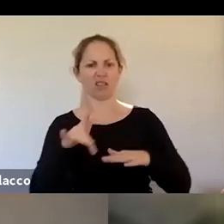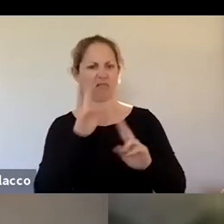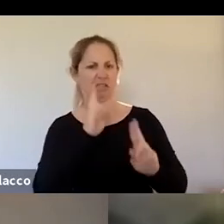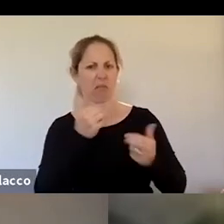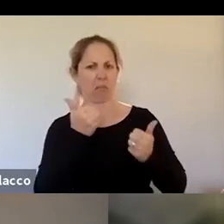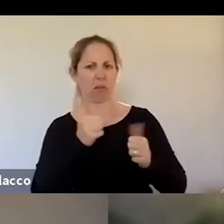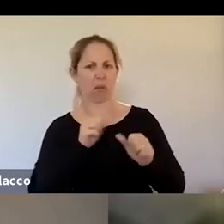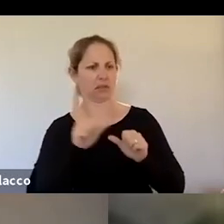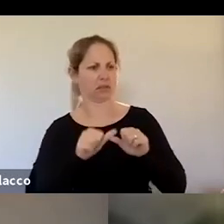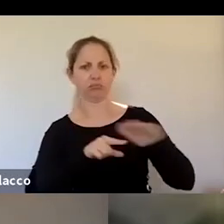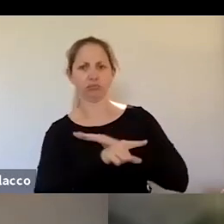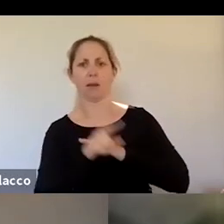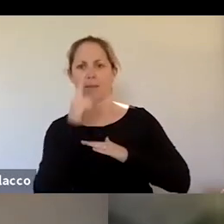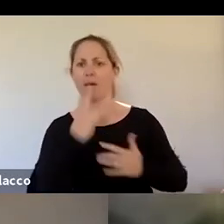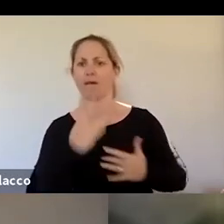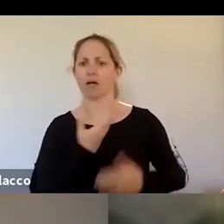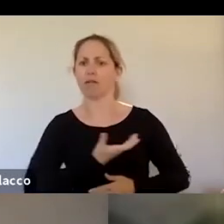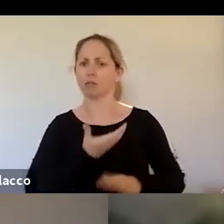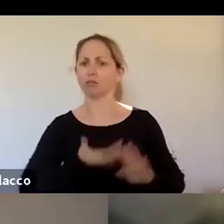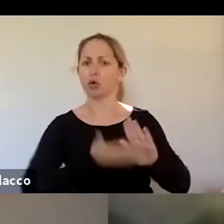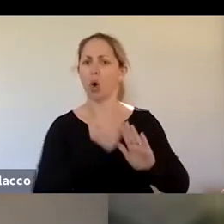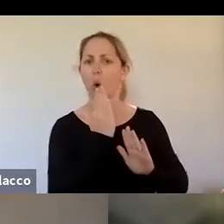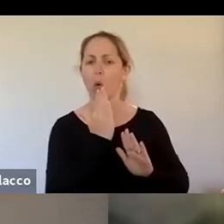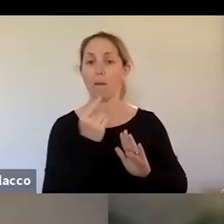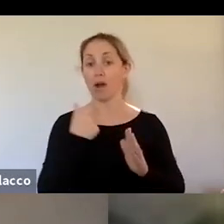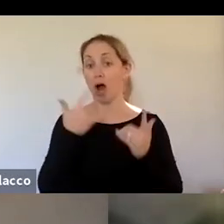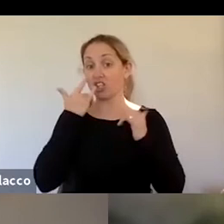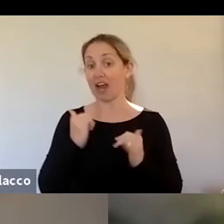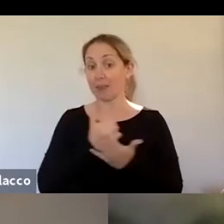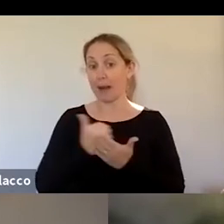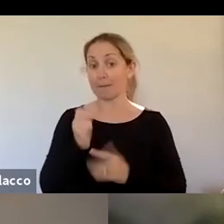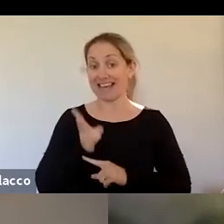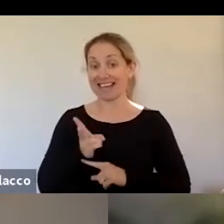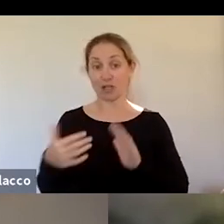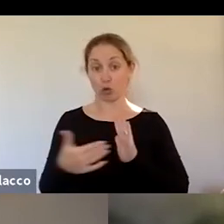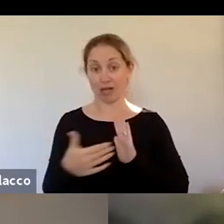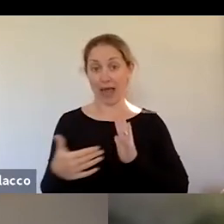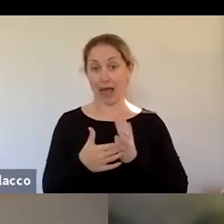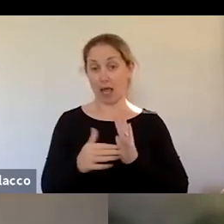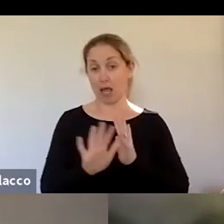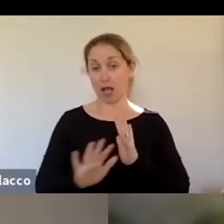So I just checked the numbers for today. Approximately